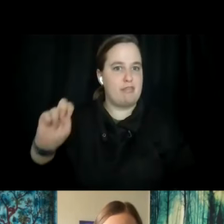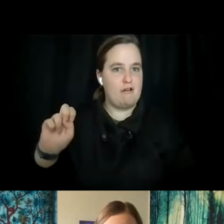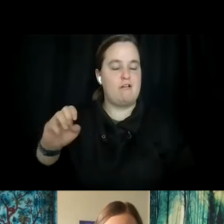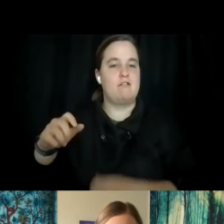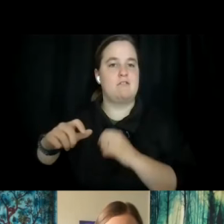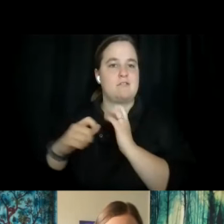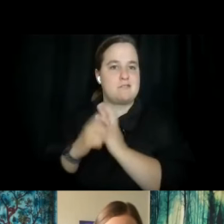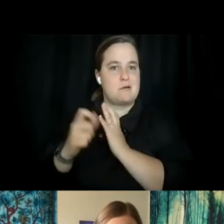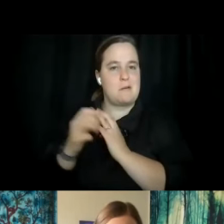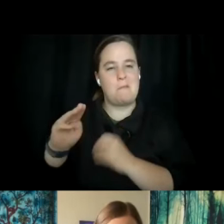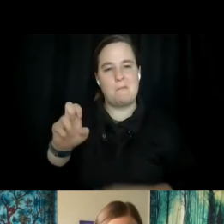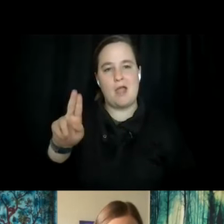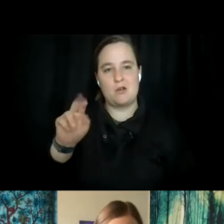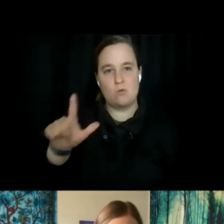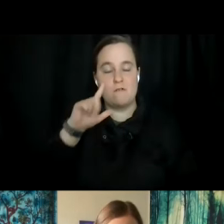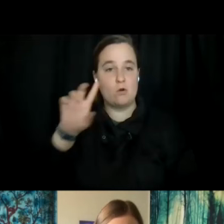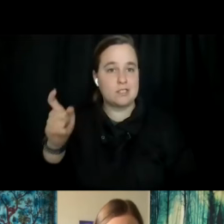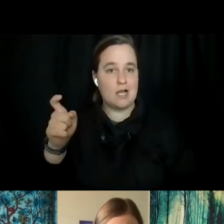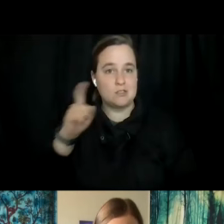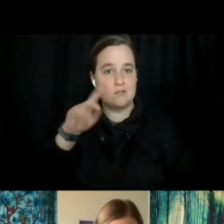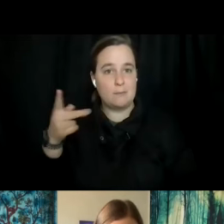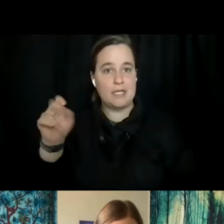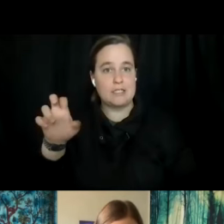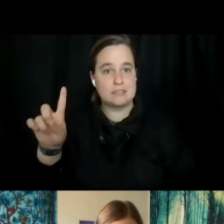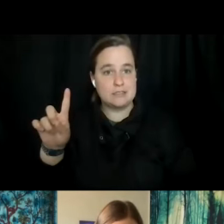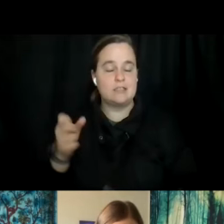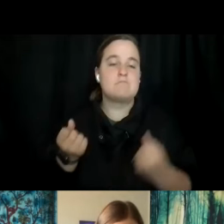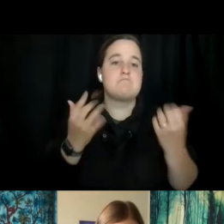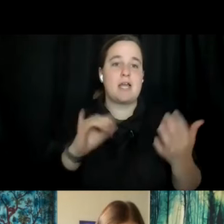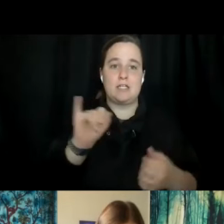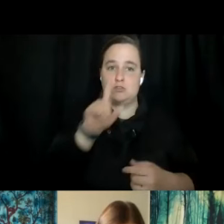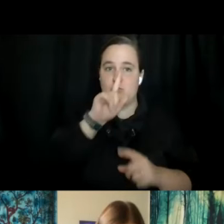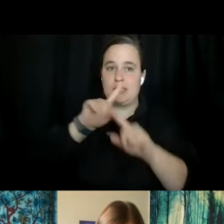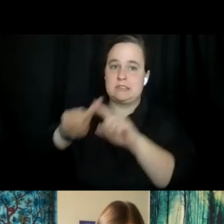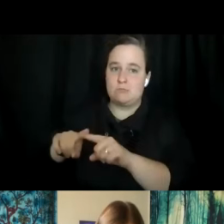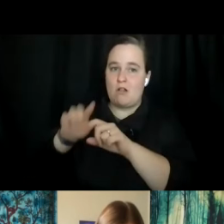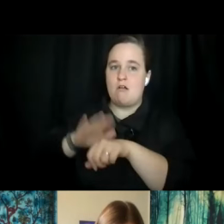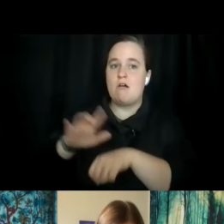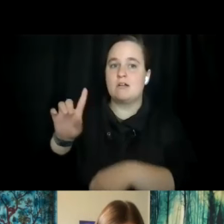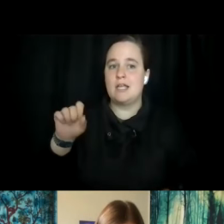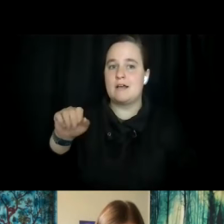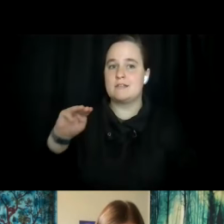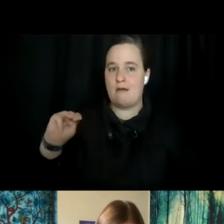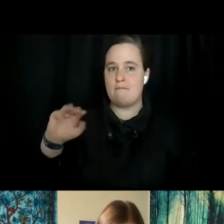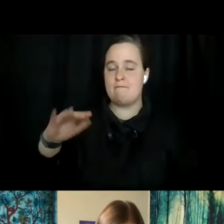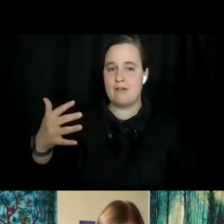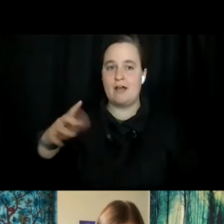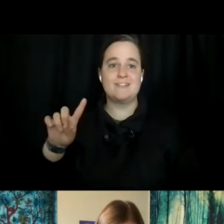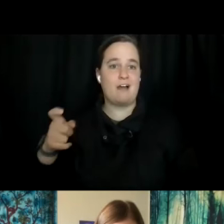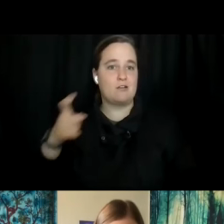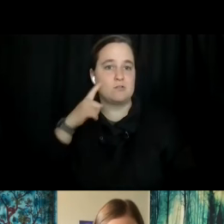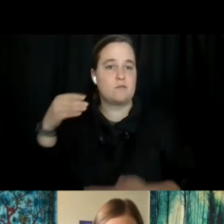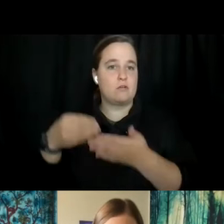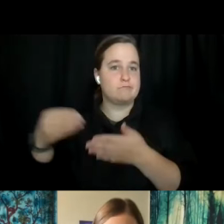diagnosing in the US, a lot of insurance companies rely on a DSM-5 diagnosis in order to reimburse.